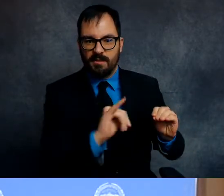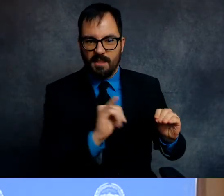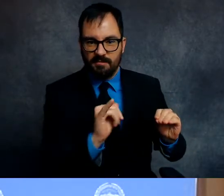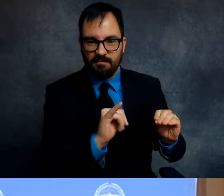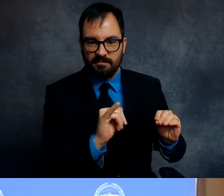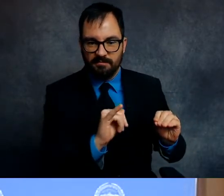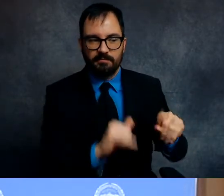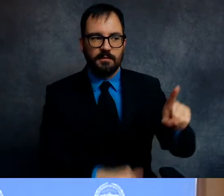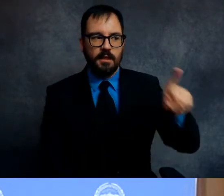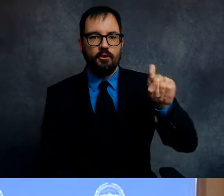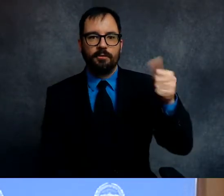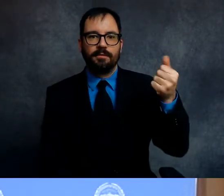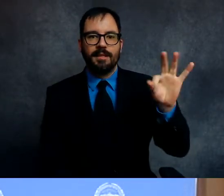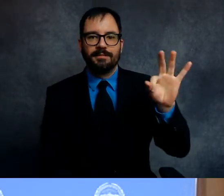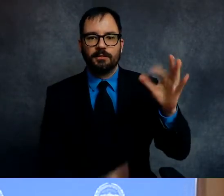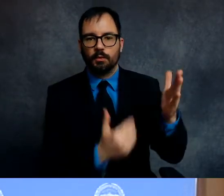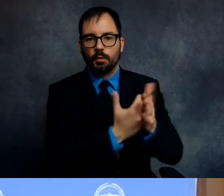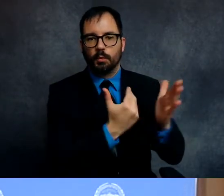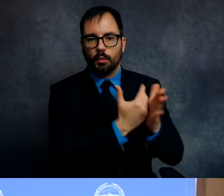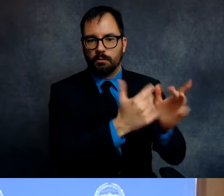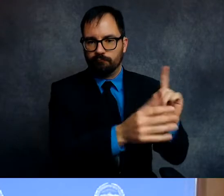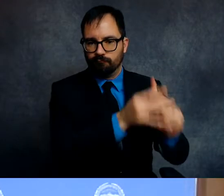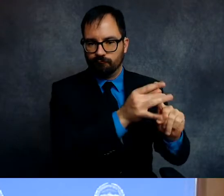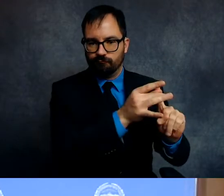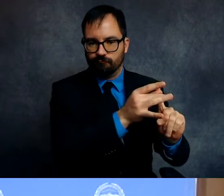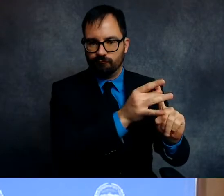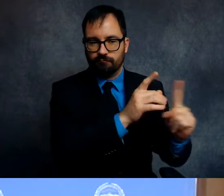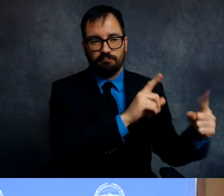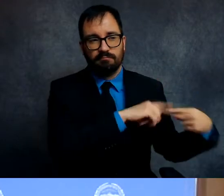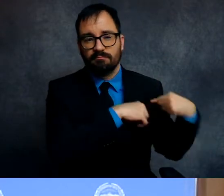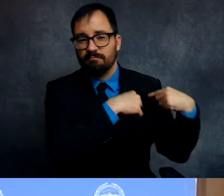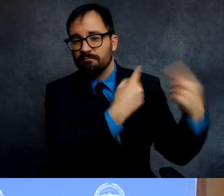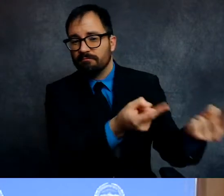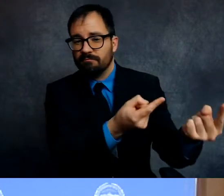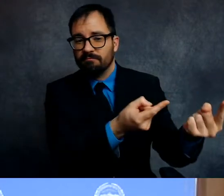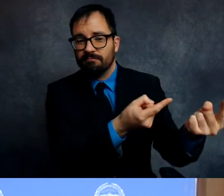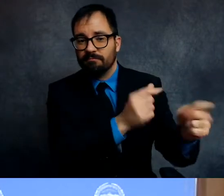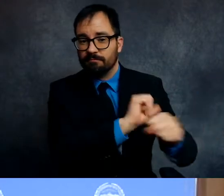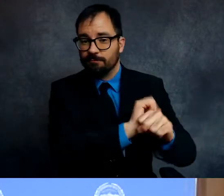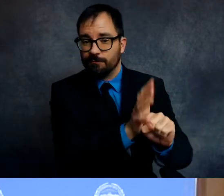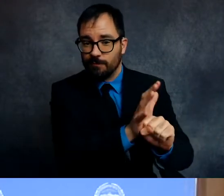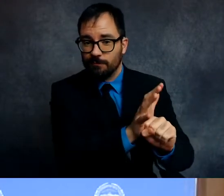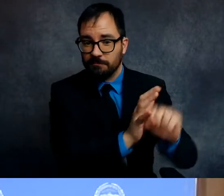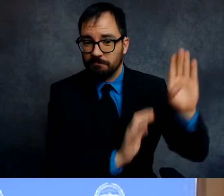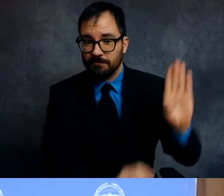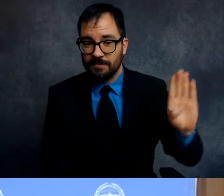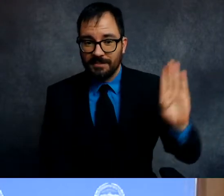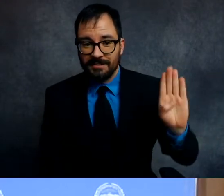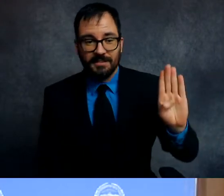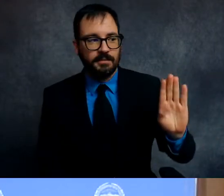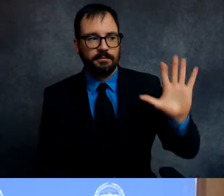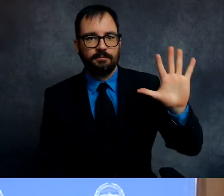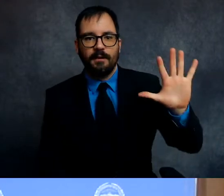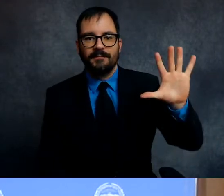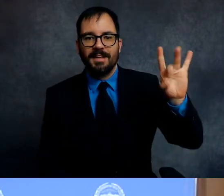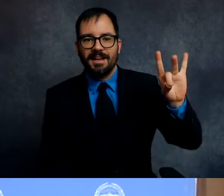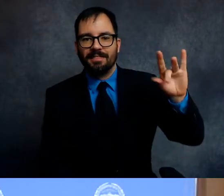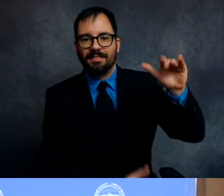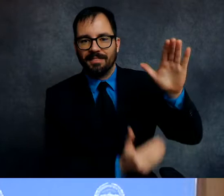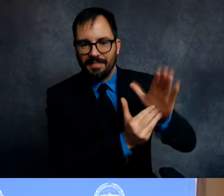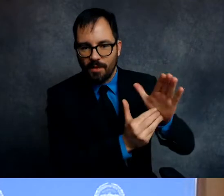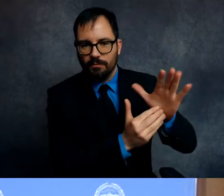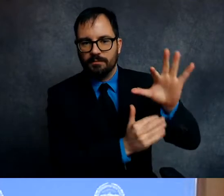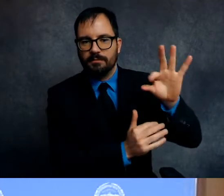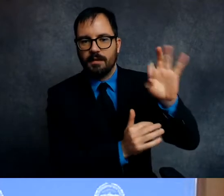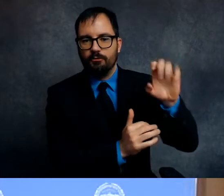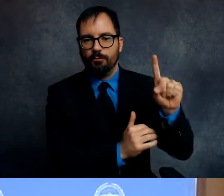15,796. In Boston, we do have today's numbers in Boston. Today's numbers are 119 new cases. The